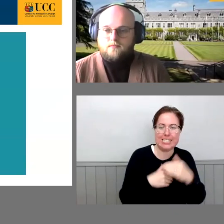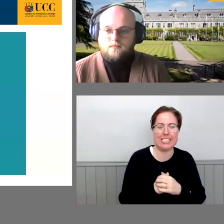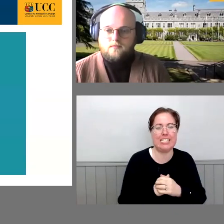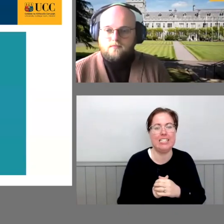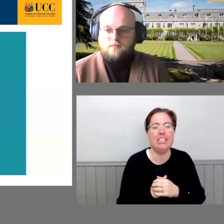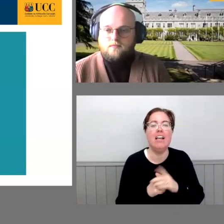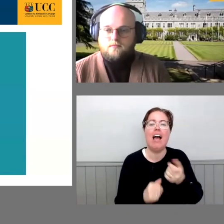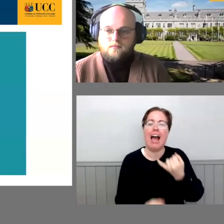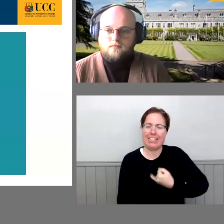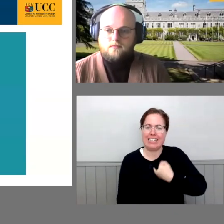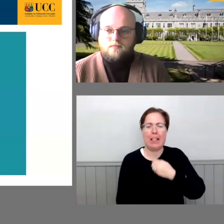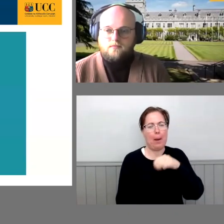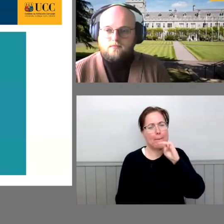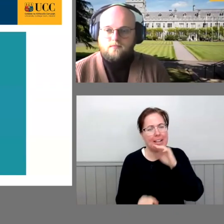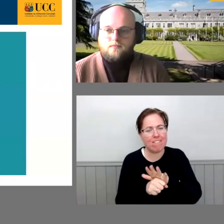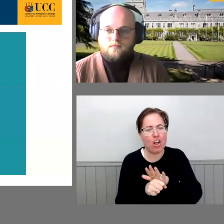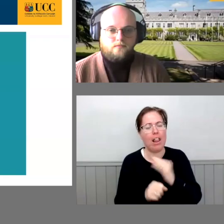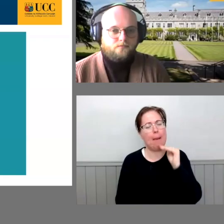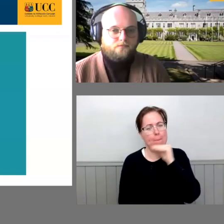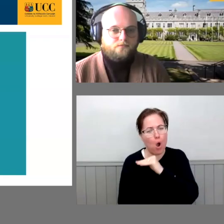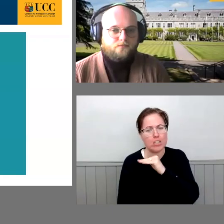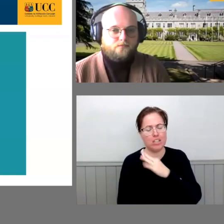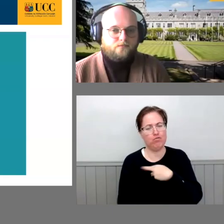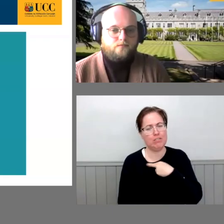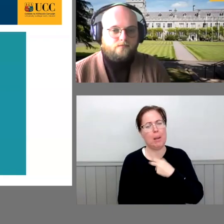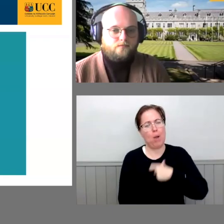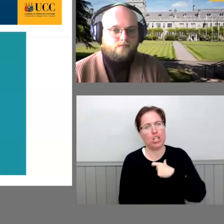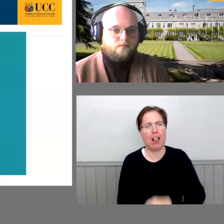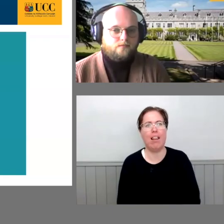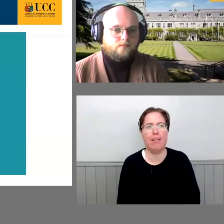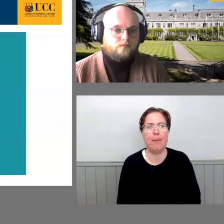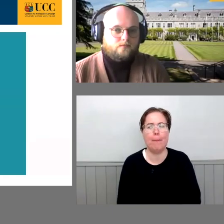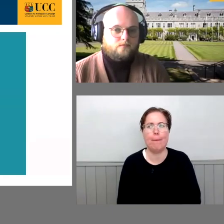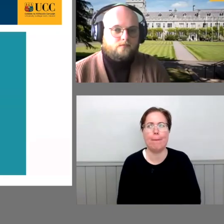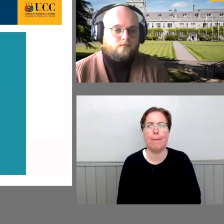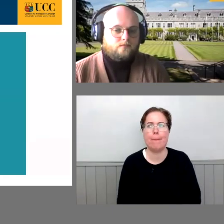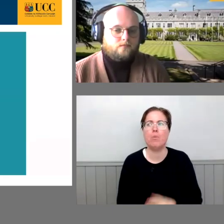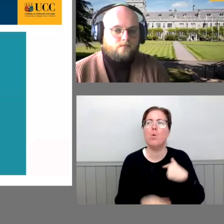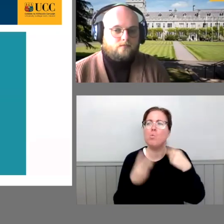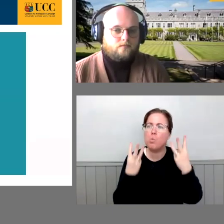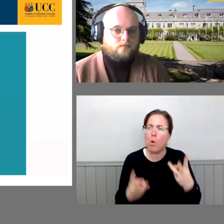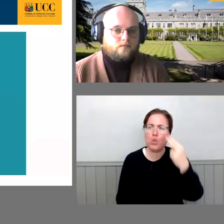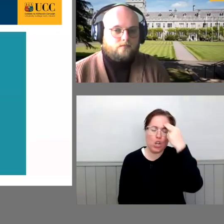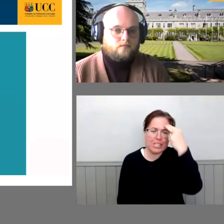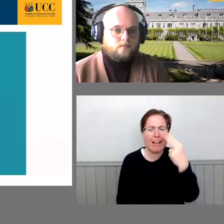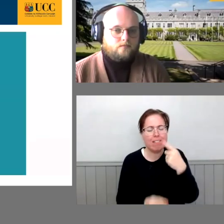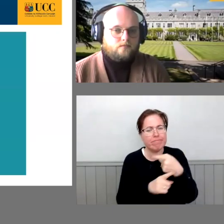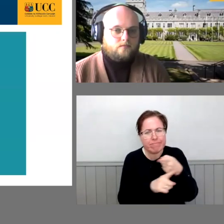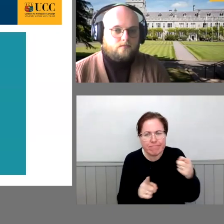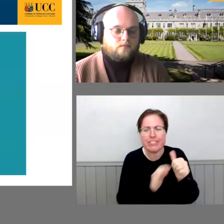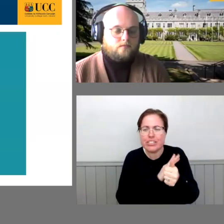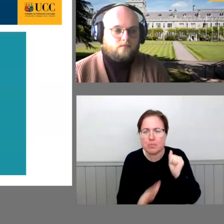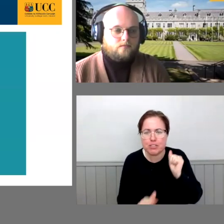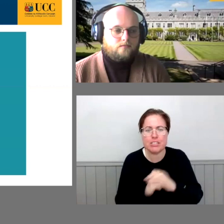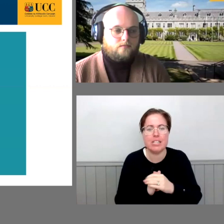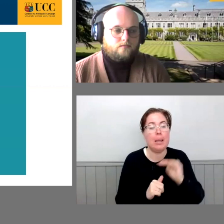identities that are meaningful, important, and deeply personal. We want to understand these experiences so